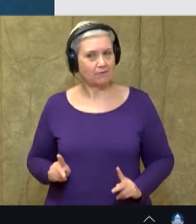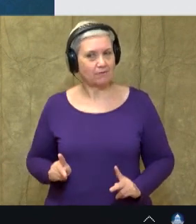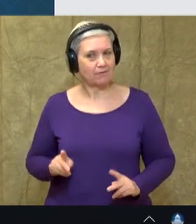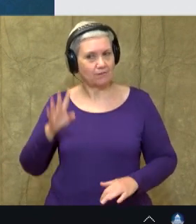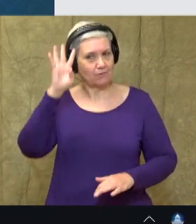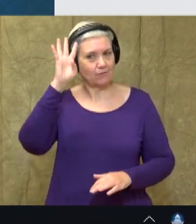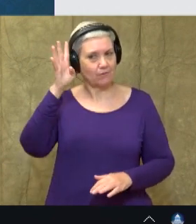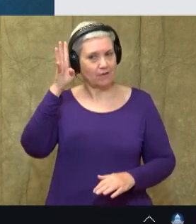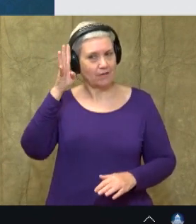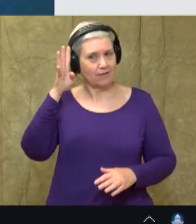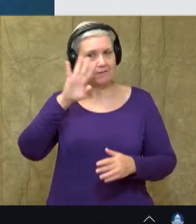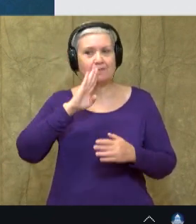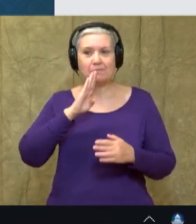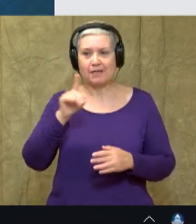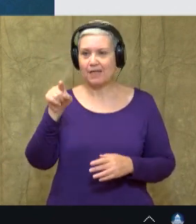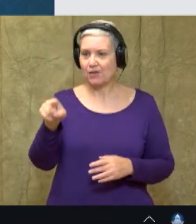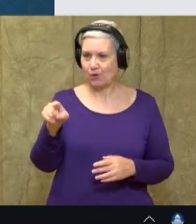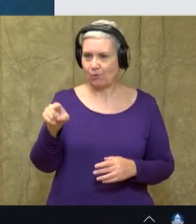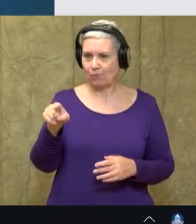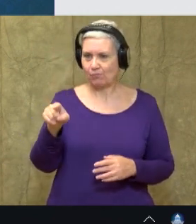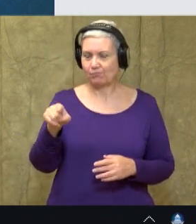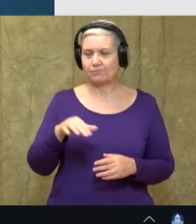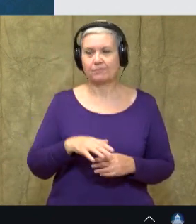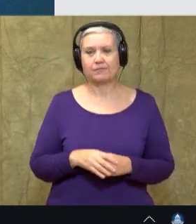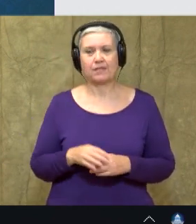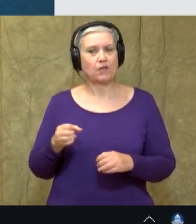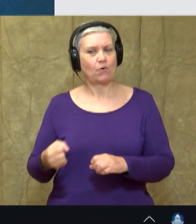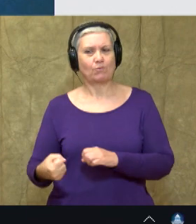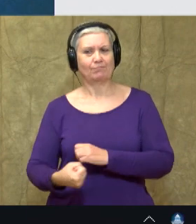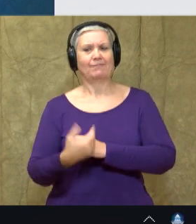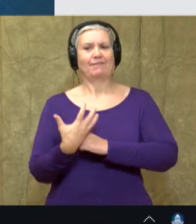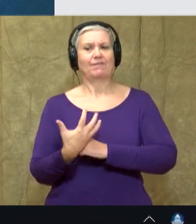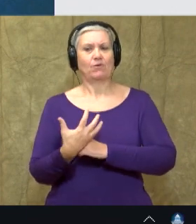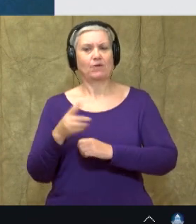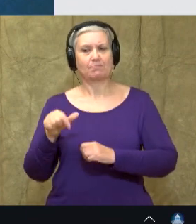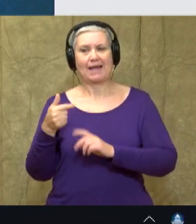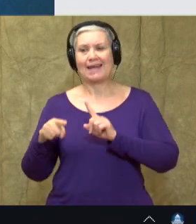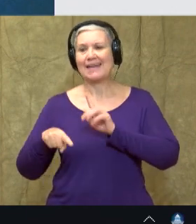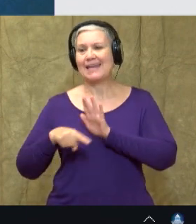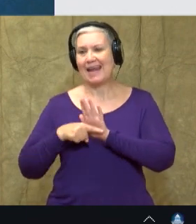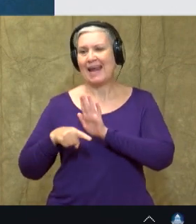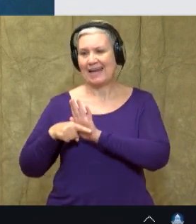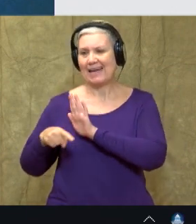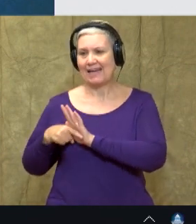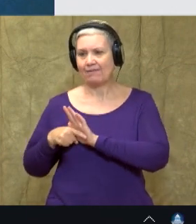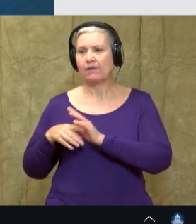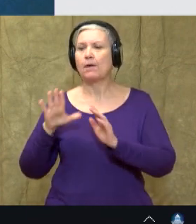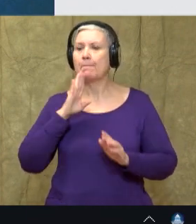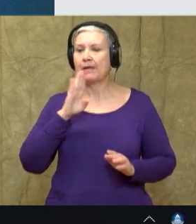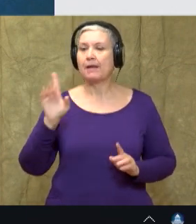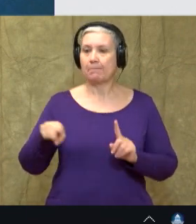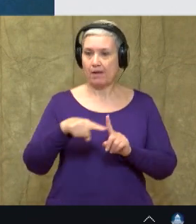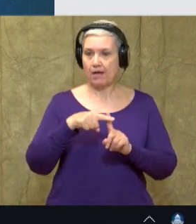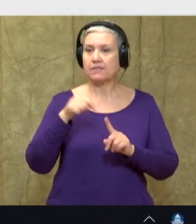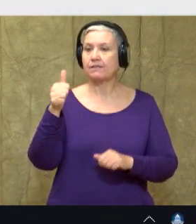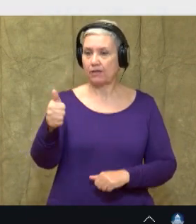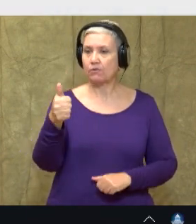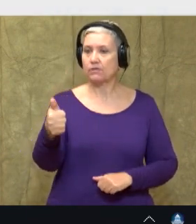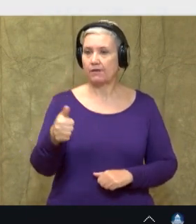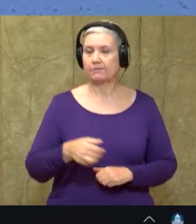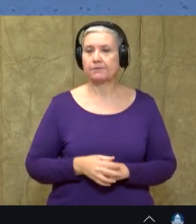created just to be you and no one else. So don't be influenced by the negativity around you. Be positive, be yourself.